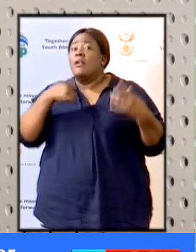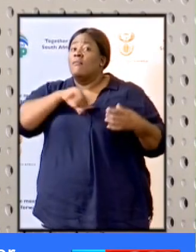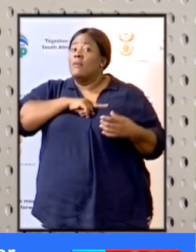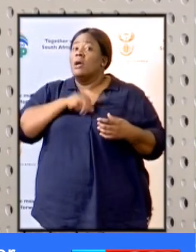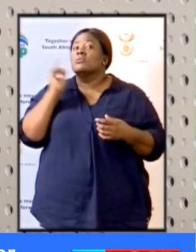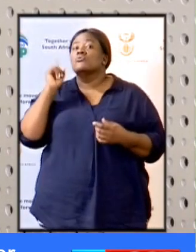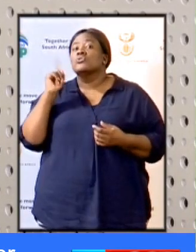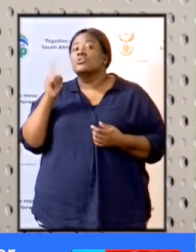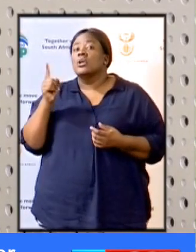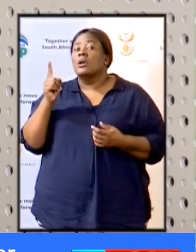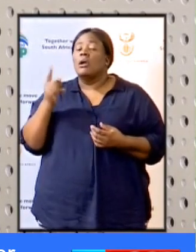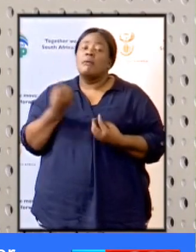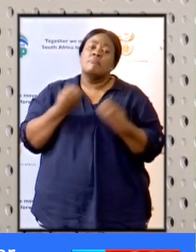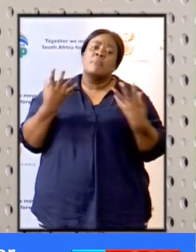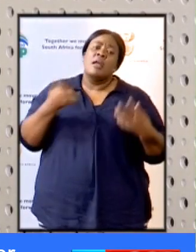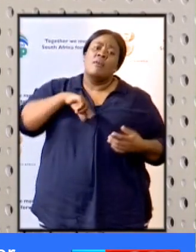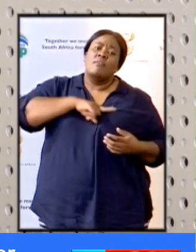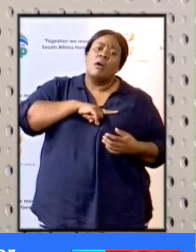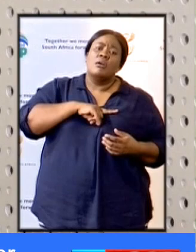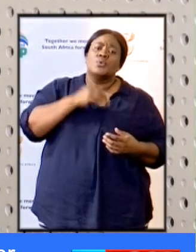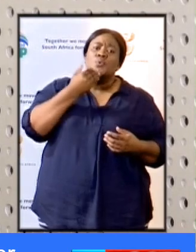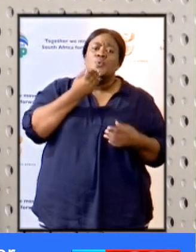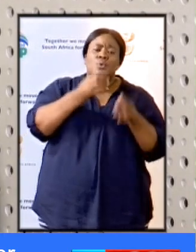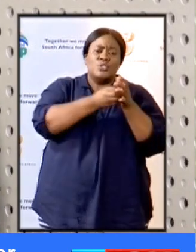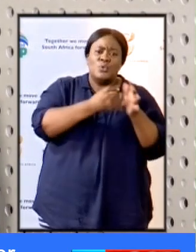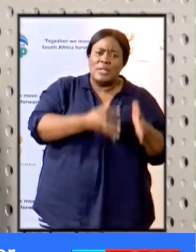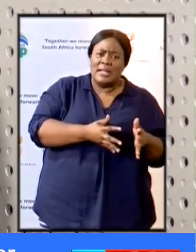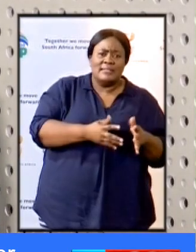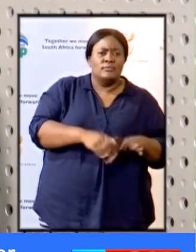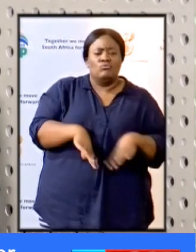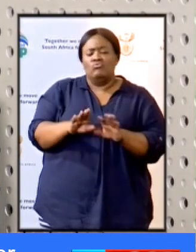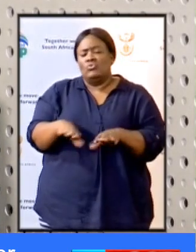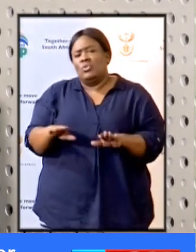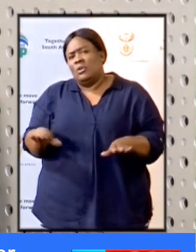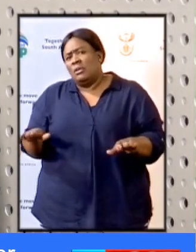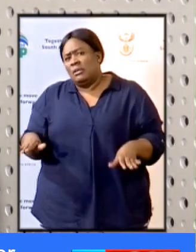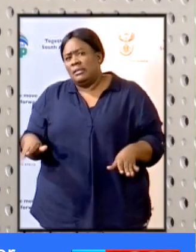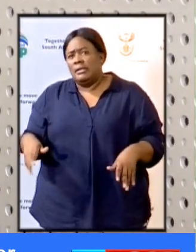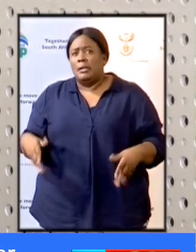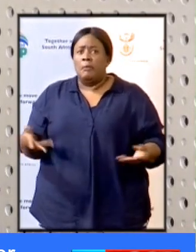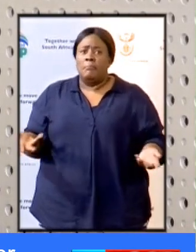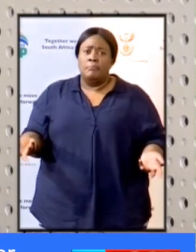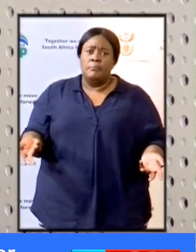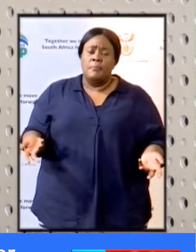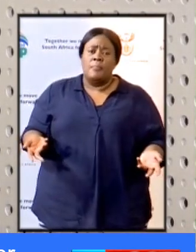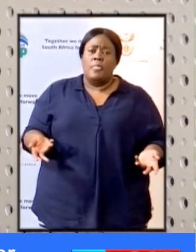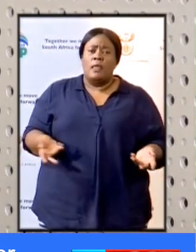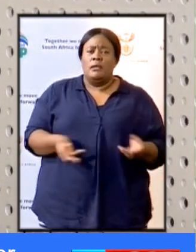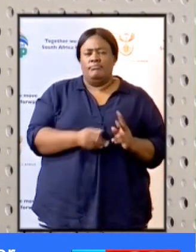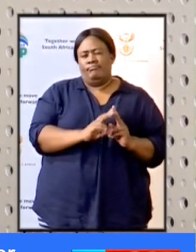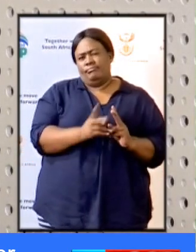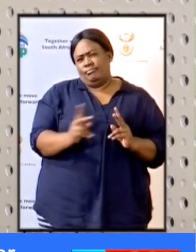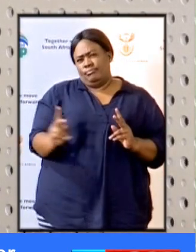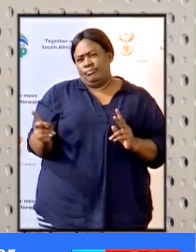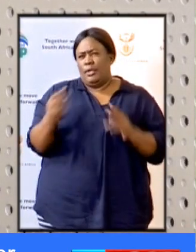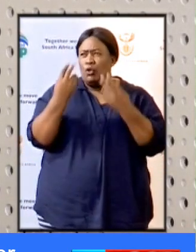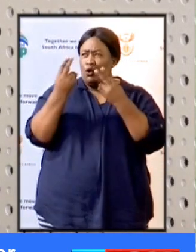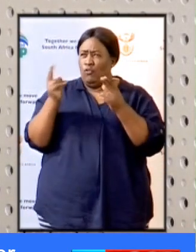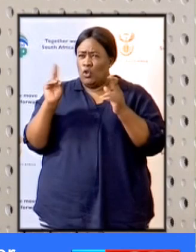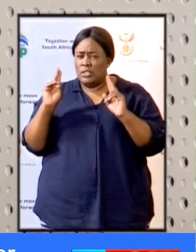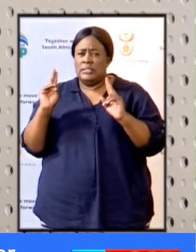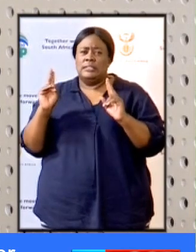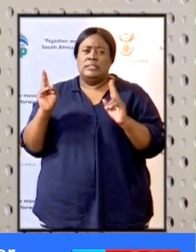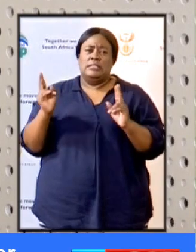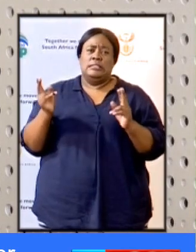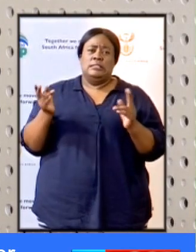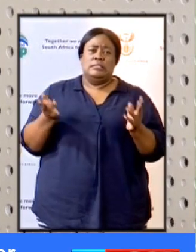of us might be pupils, many of us might be students, at various universities